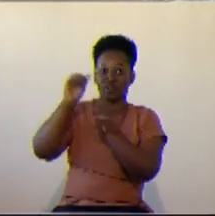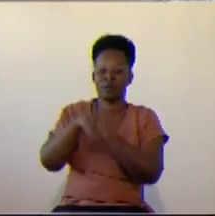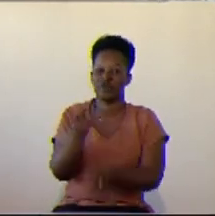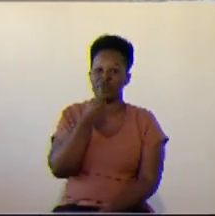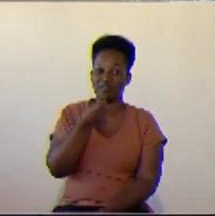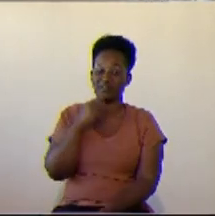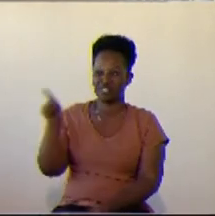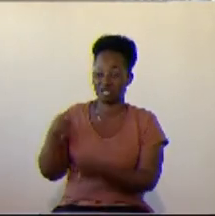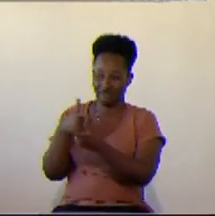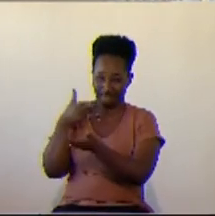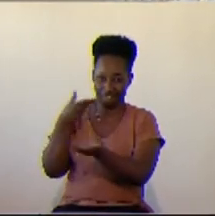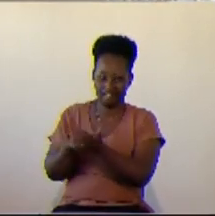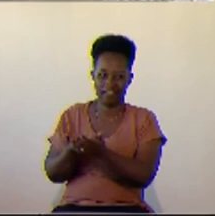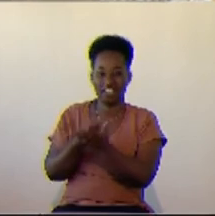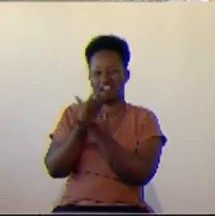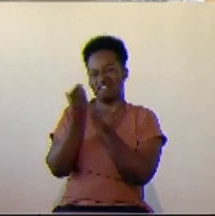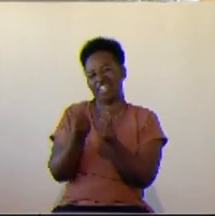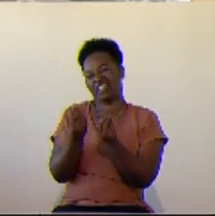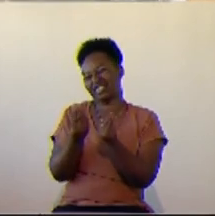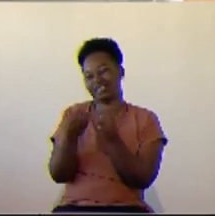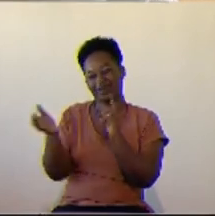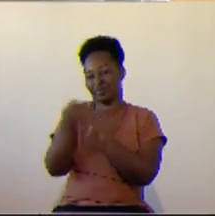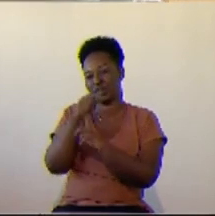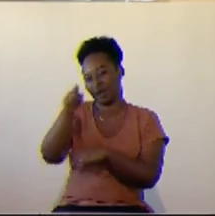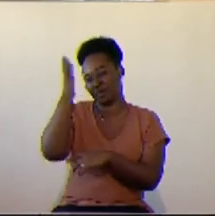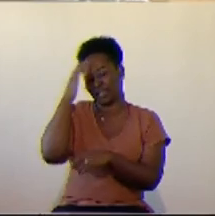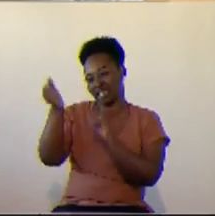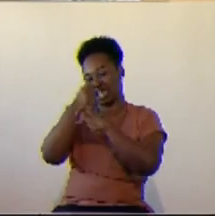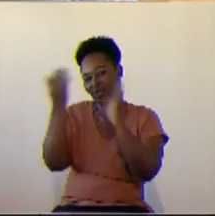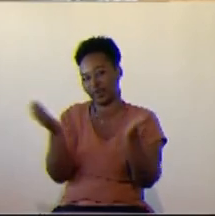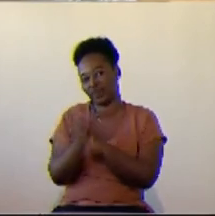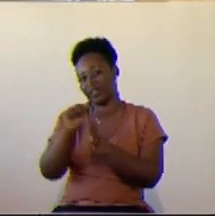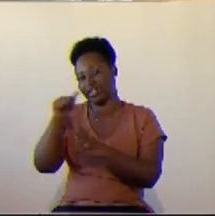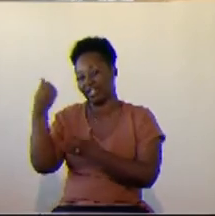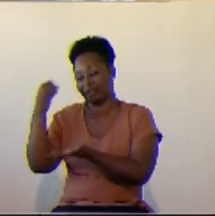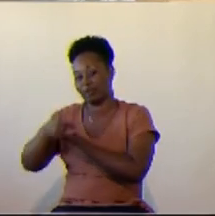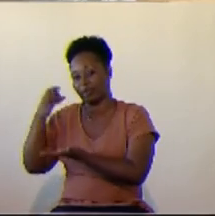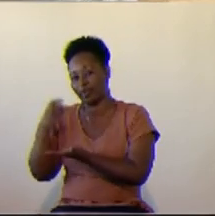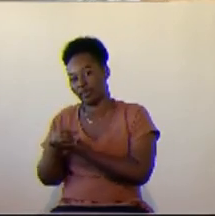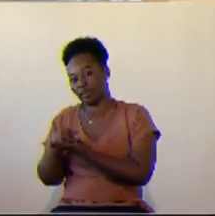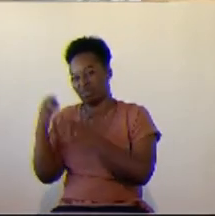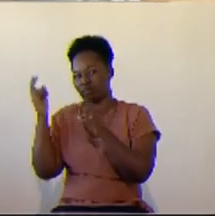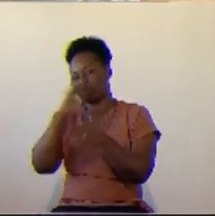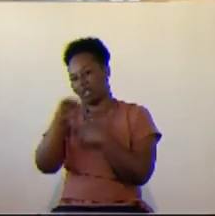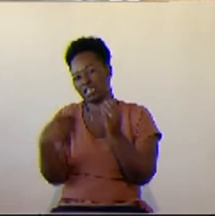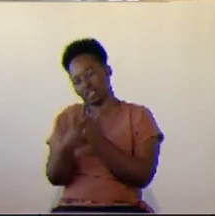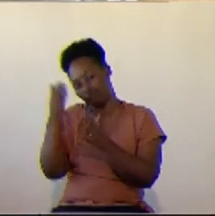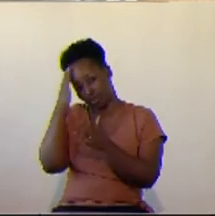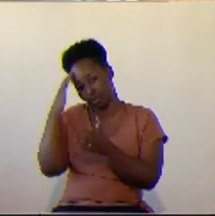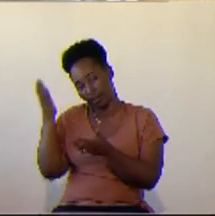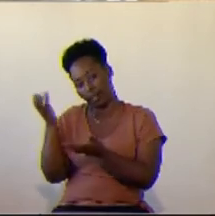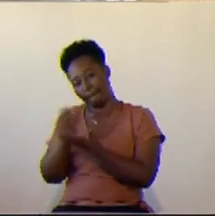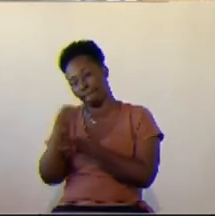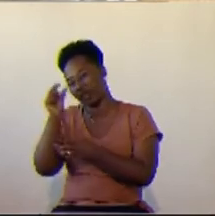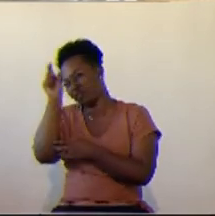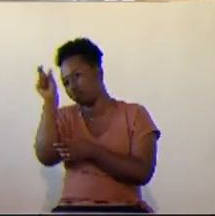syringe tube, very easy. You know where to get it. And these are beakers, which are quite very common. This is a capillary